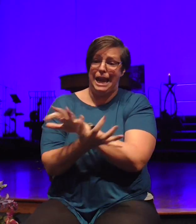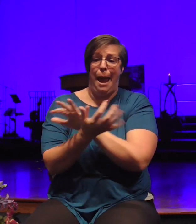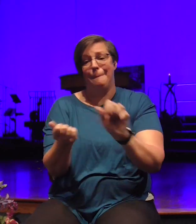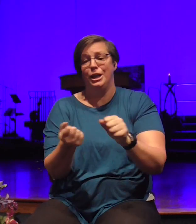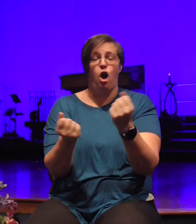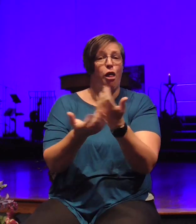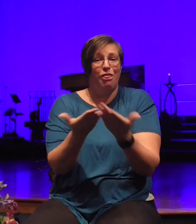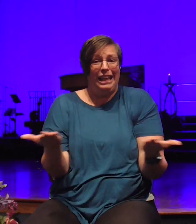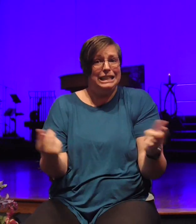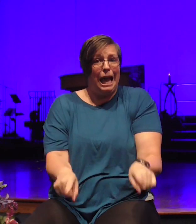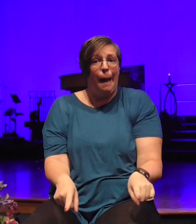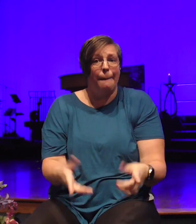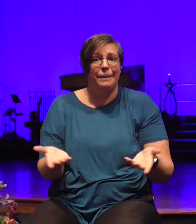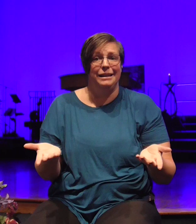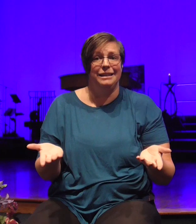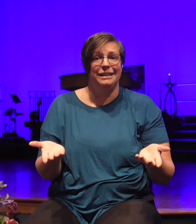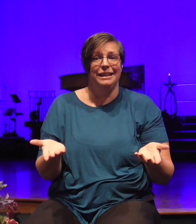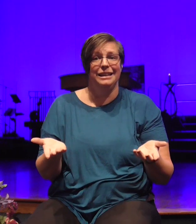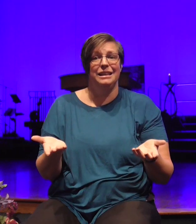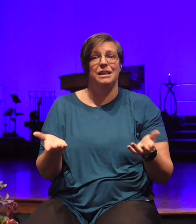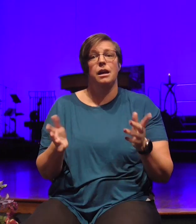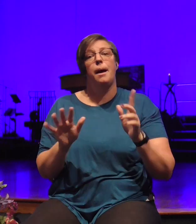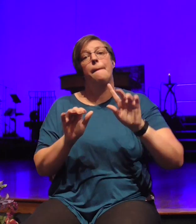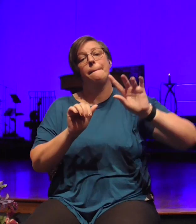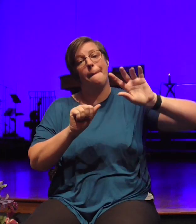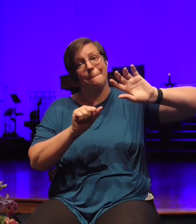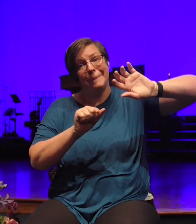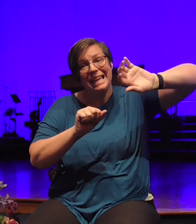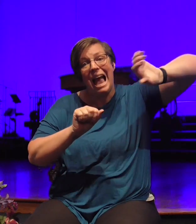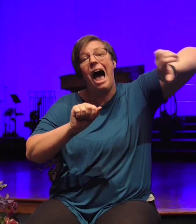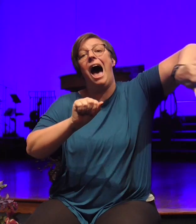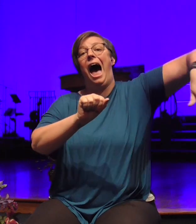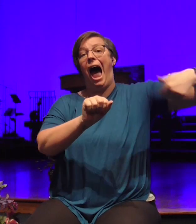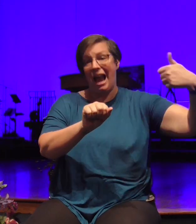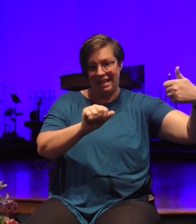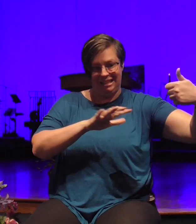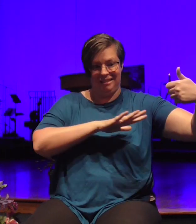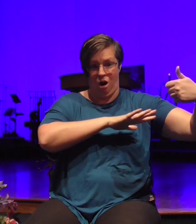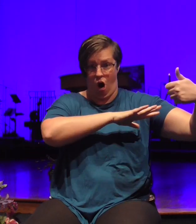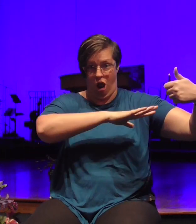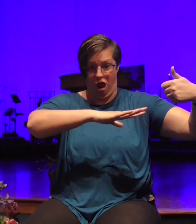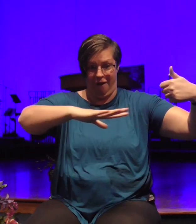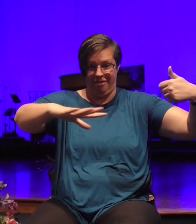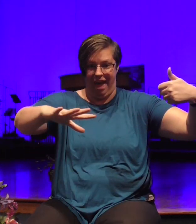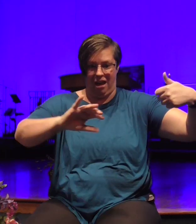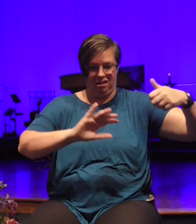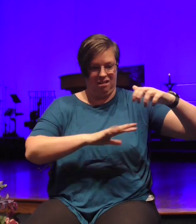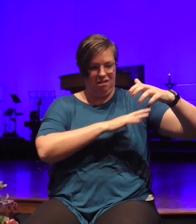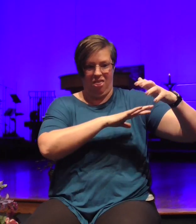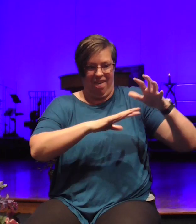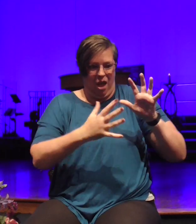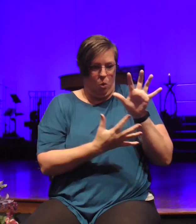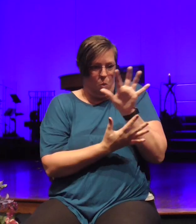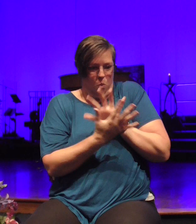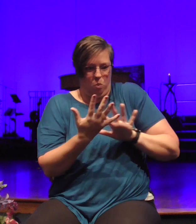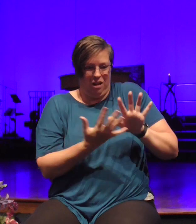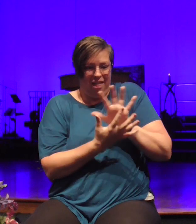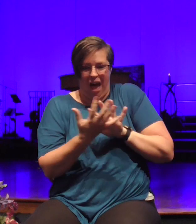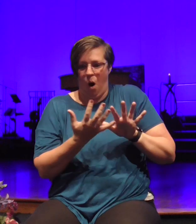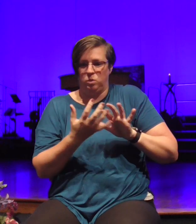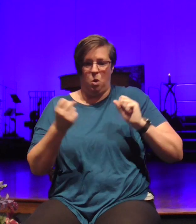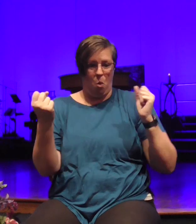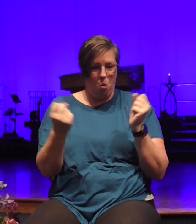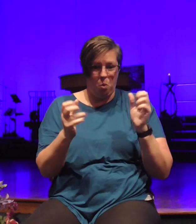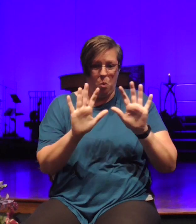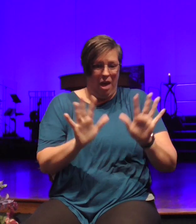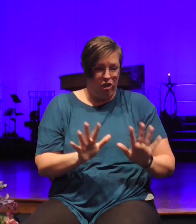things like that. But behind that sun, or behind that weather, behind those clouds, we recognize, we honor